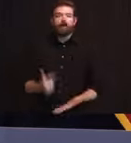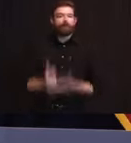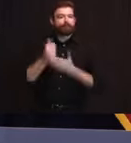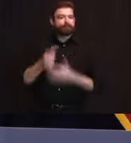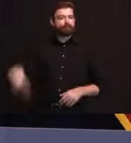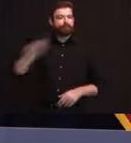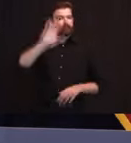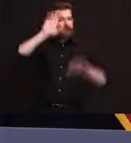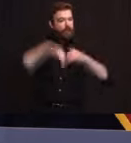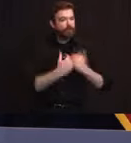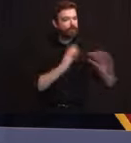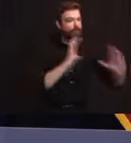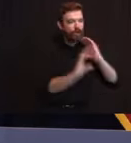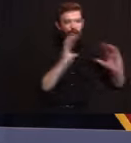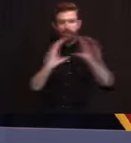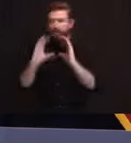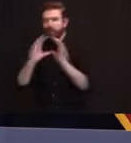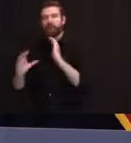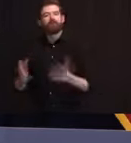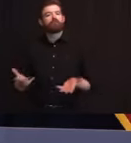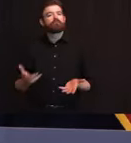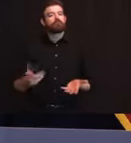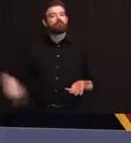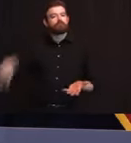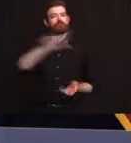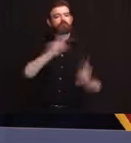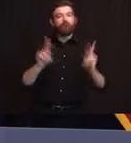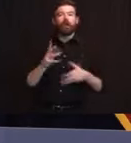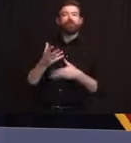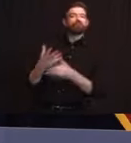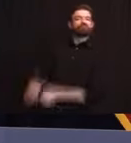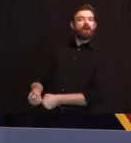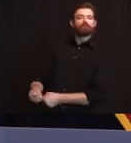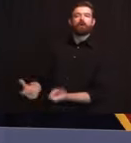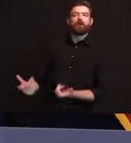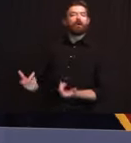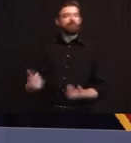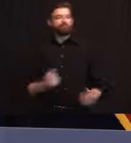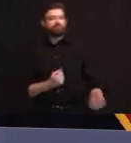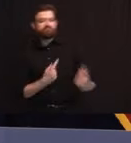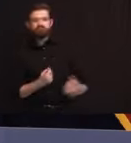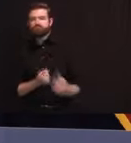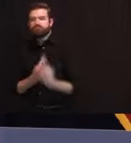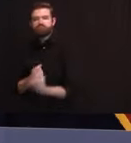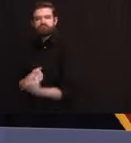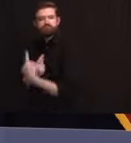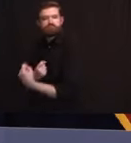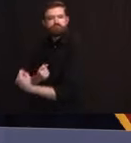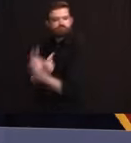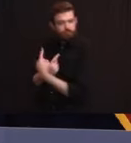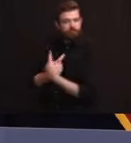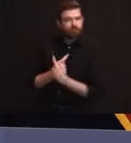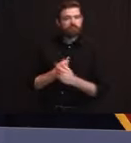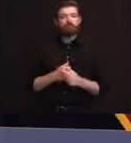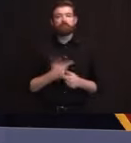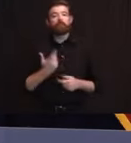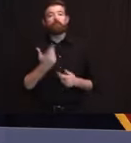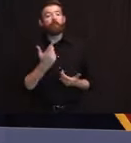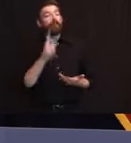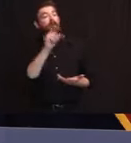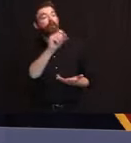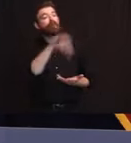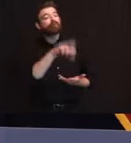expressing empathy, using open-ended questions, and active listening. Students will also be trained on considerations